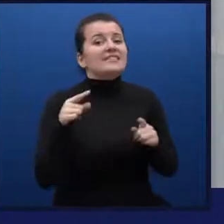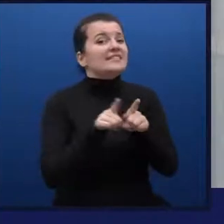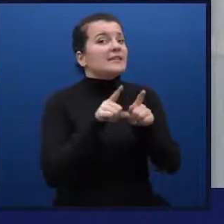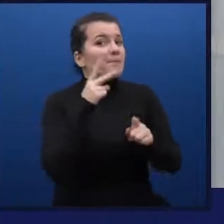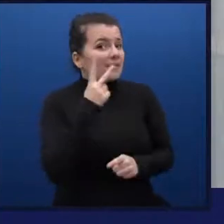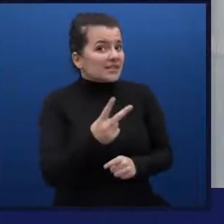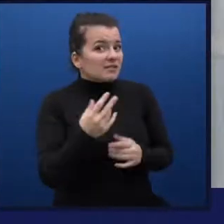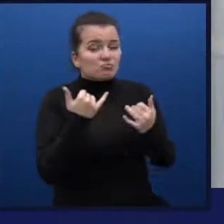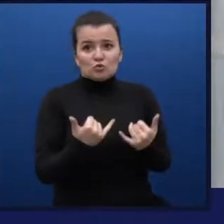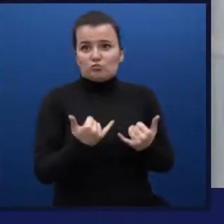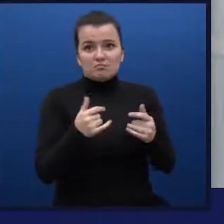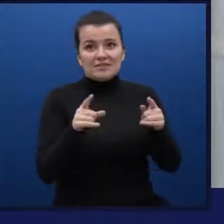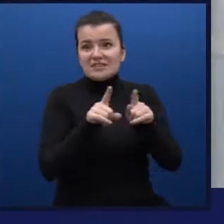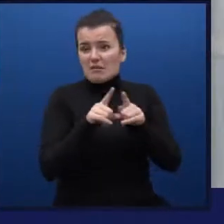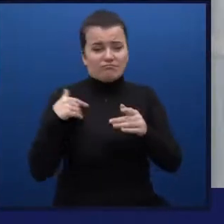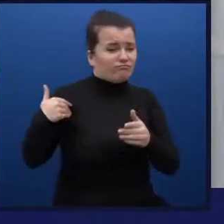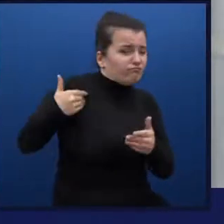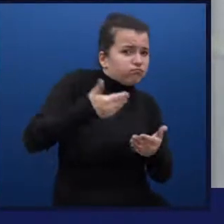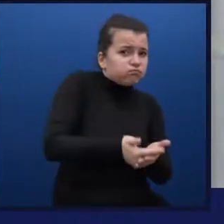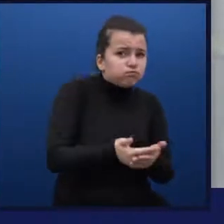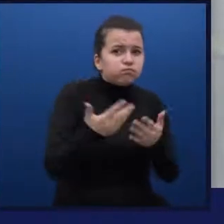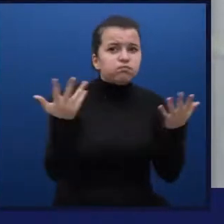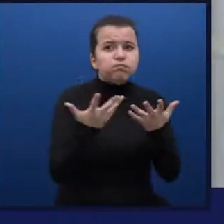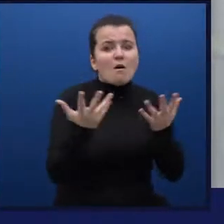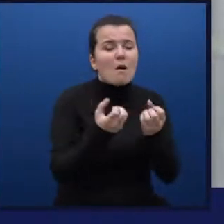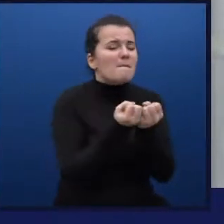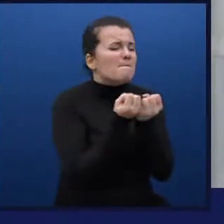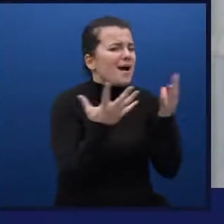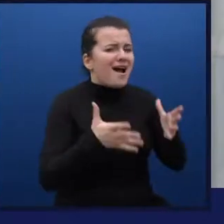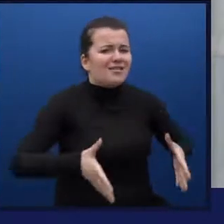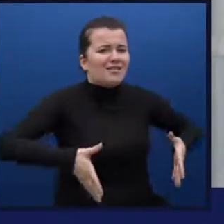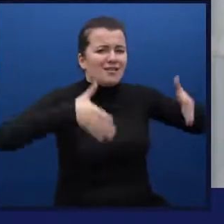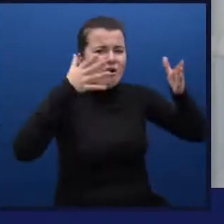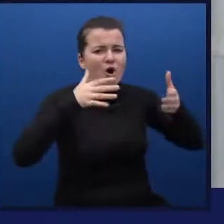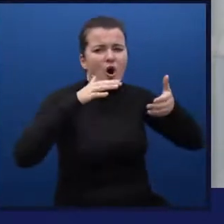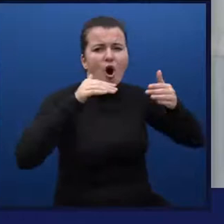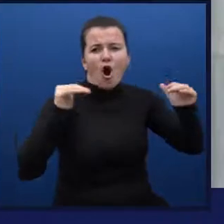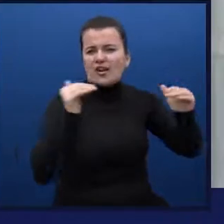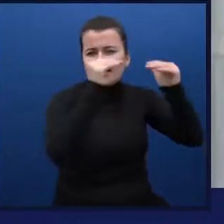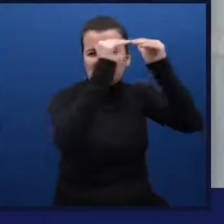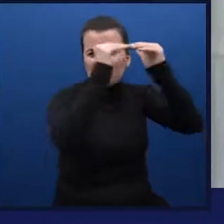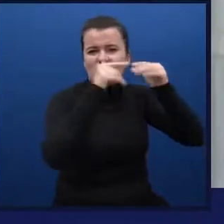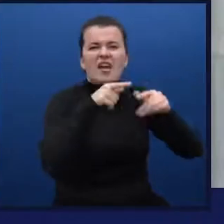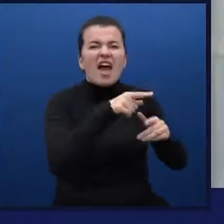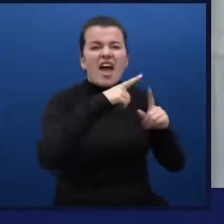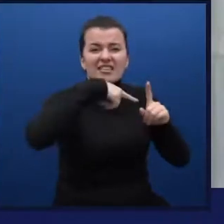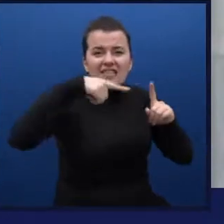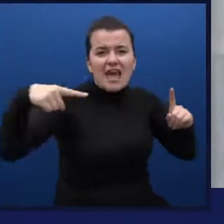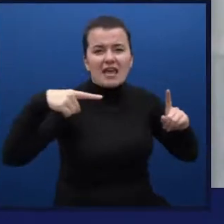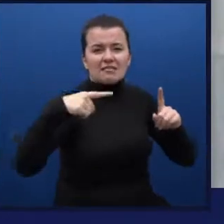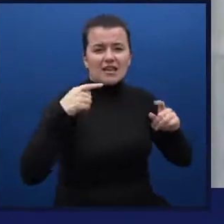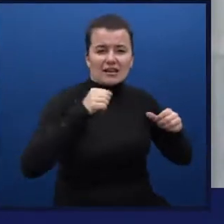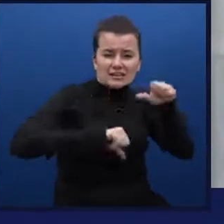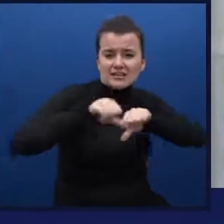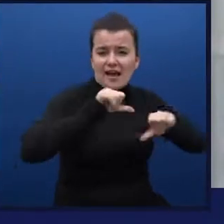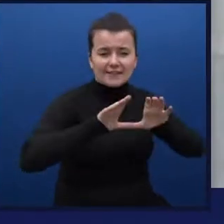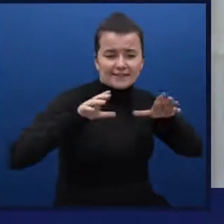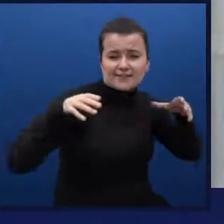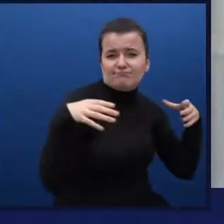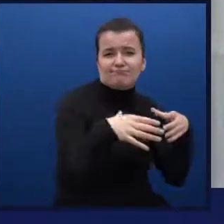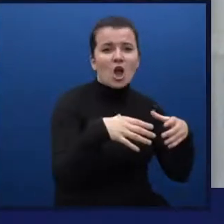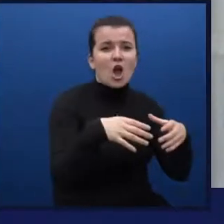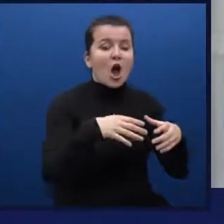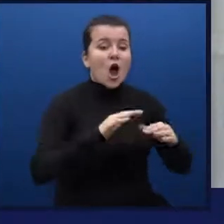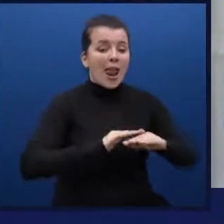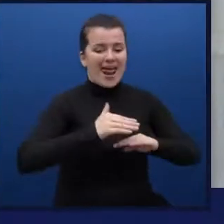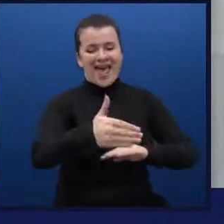this day, huge organizations who have data scientists who write their code on their laptop and they're